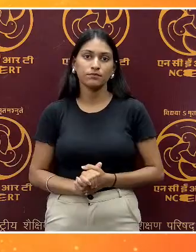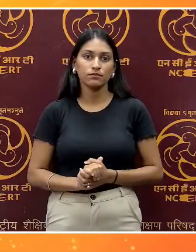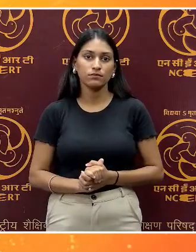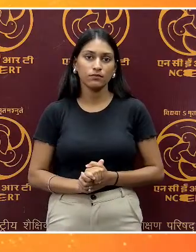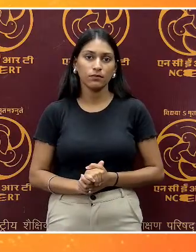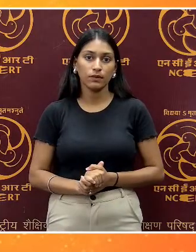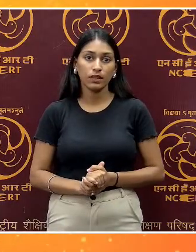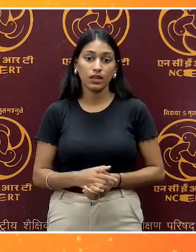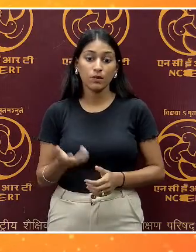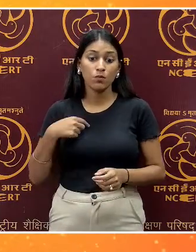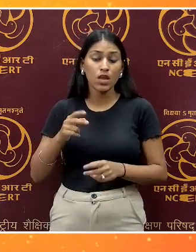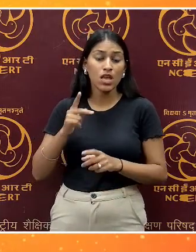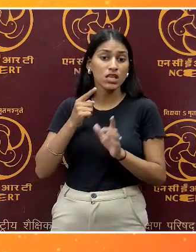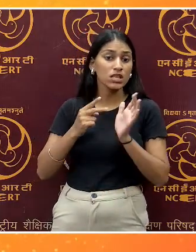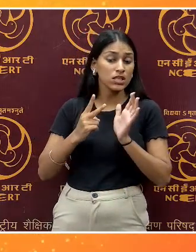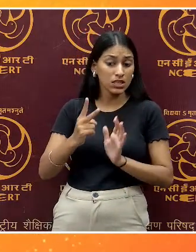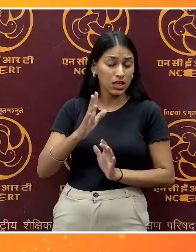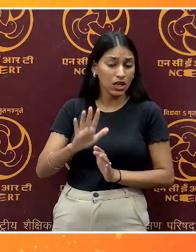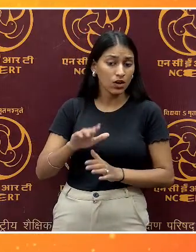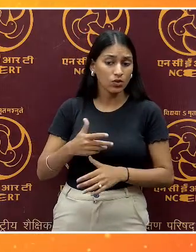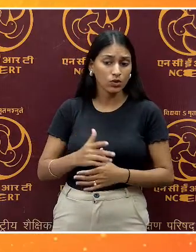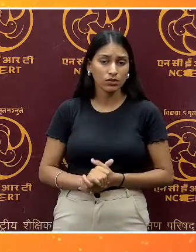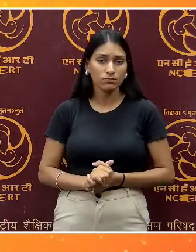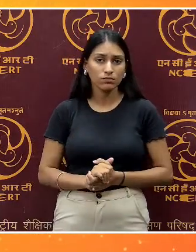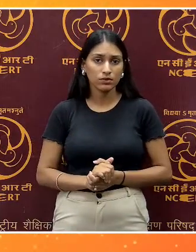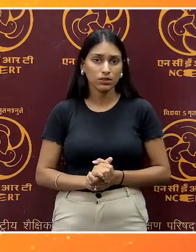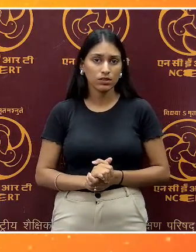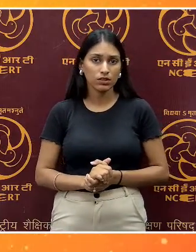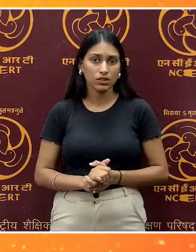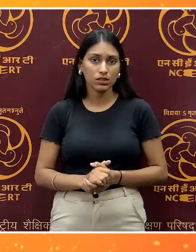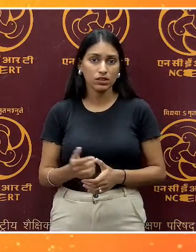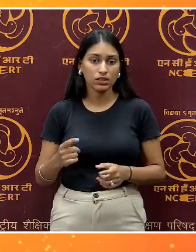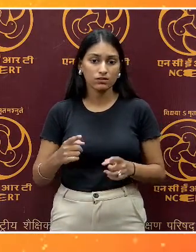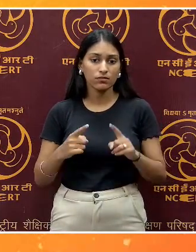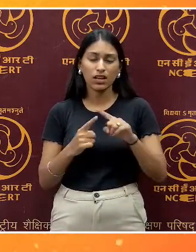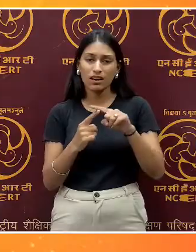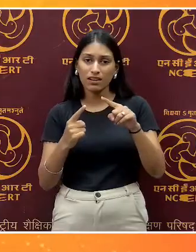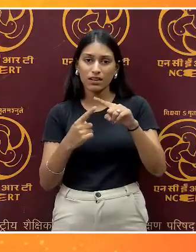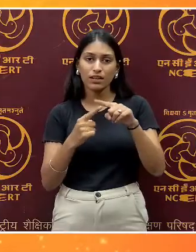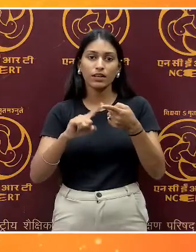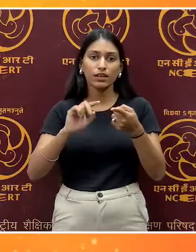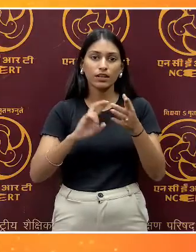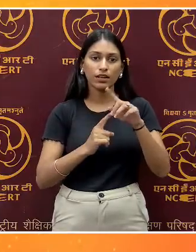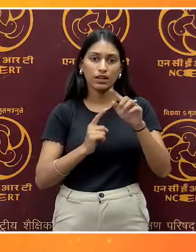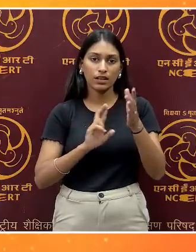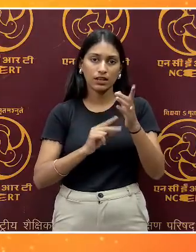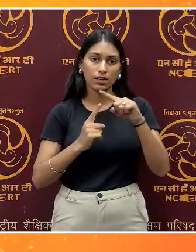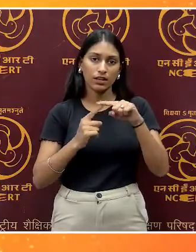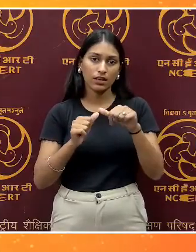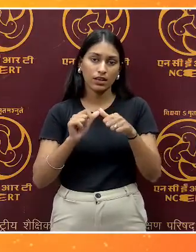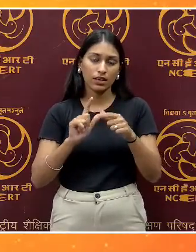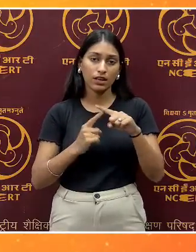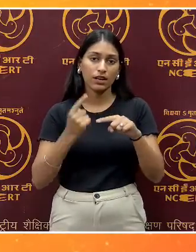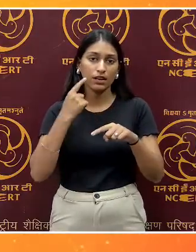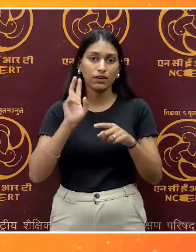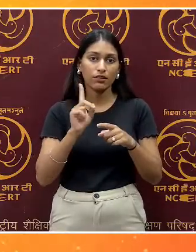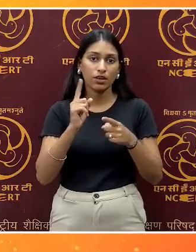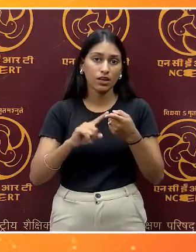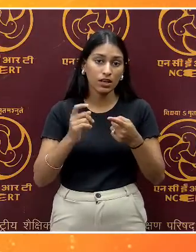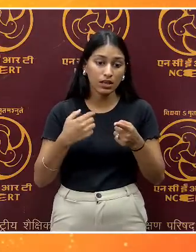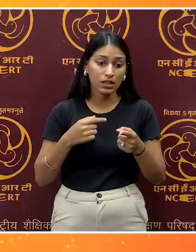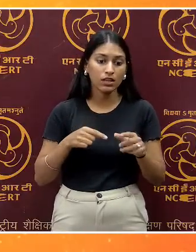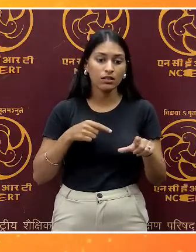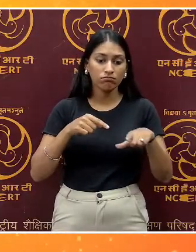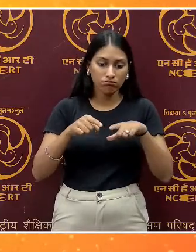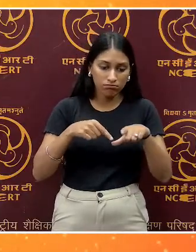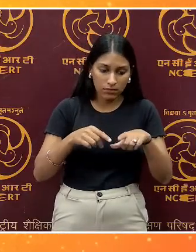have seen people sometimes when a tent is erected, there are a number of workers